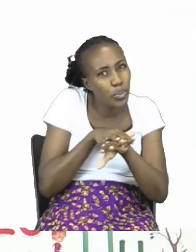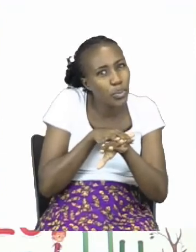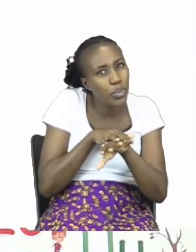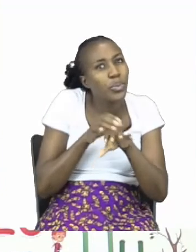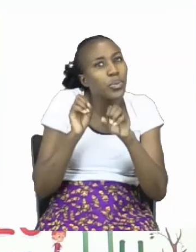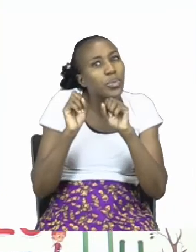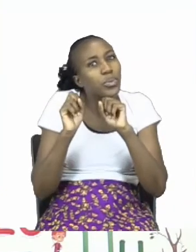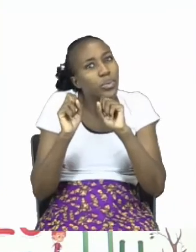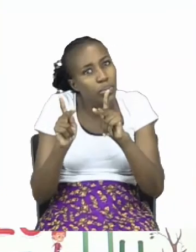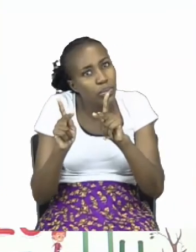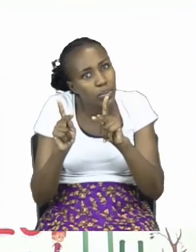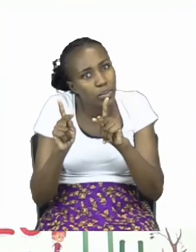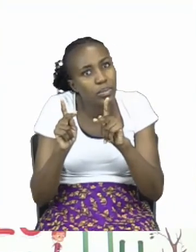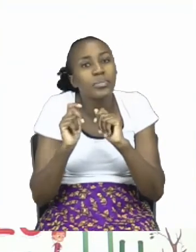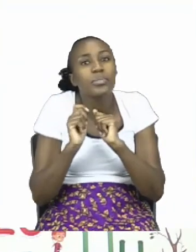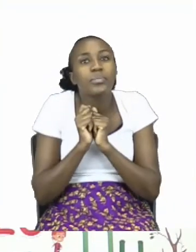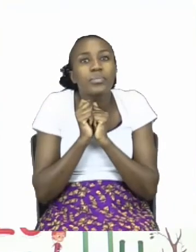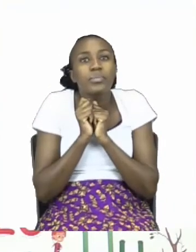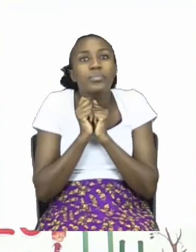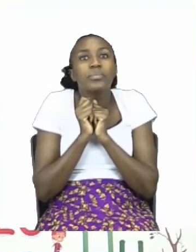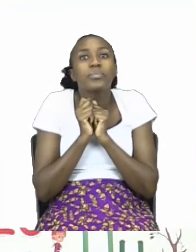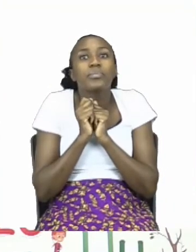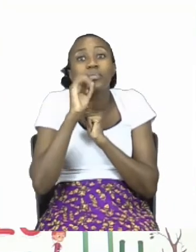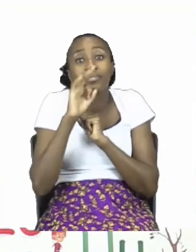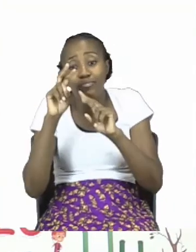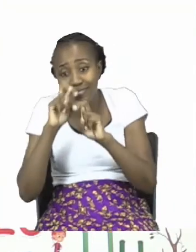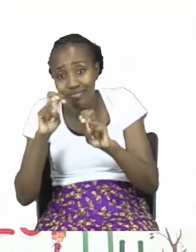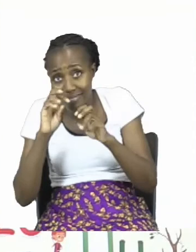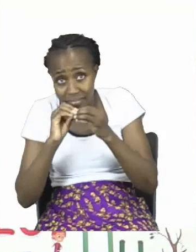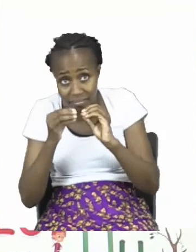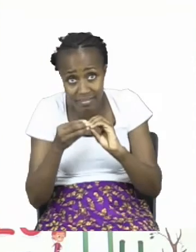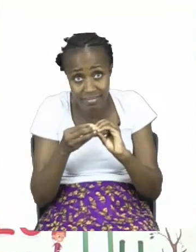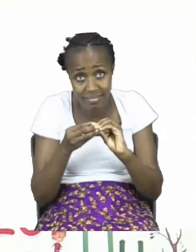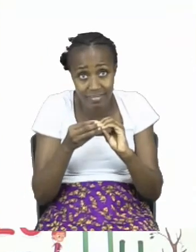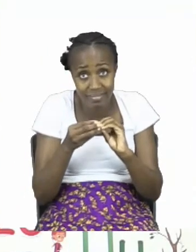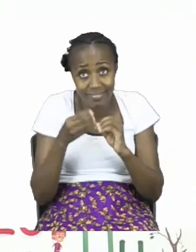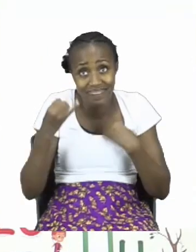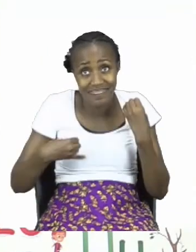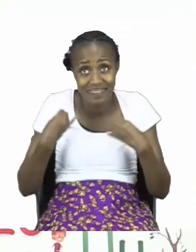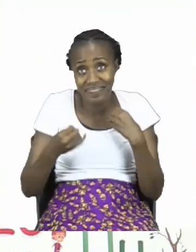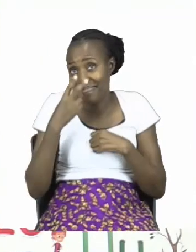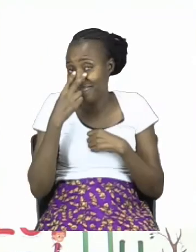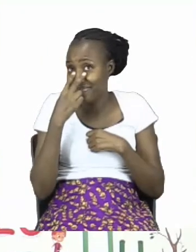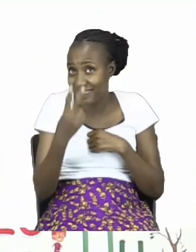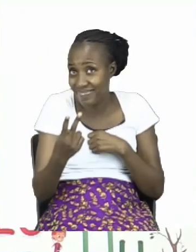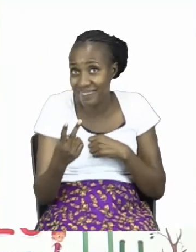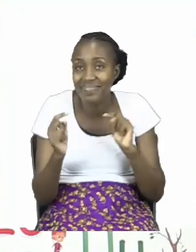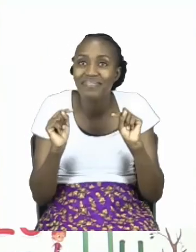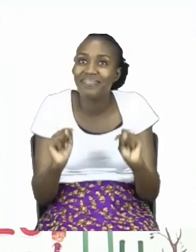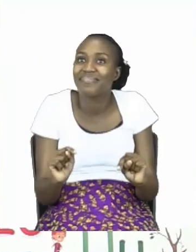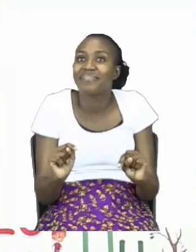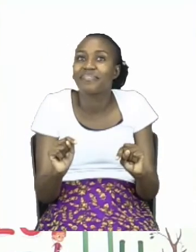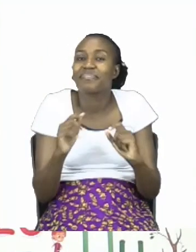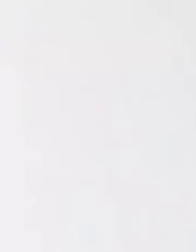read your numbers carefully, especially if you're looking for a specific one. Have fun, and I'll see you soon after the